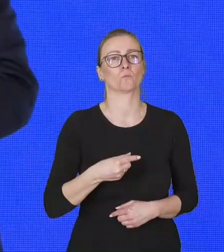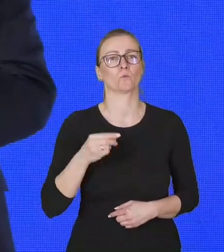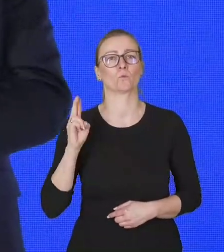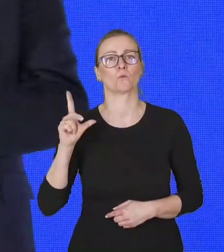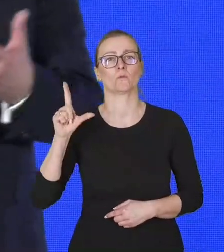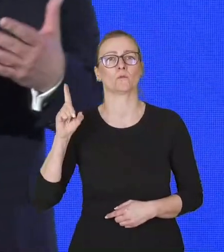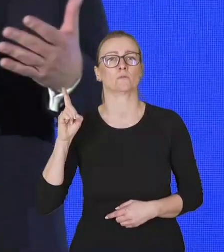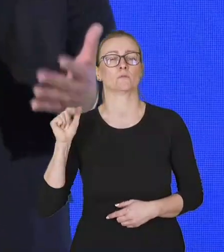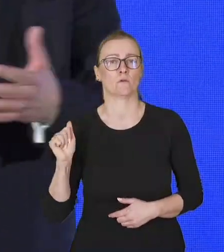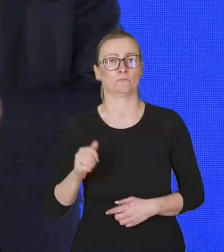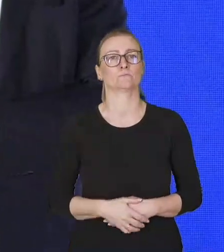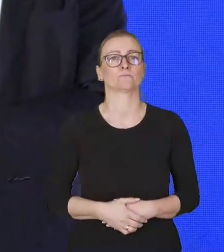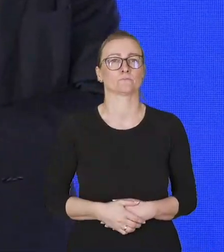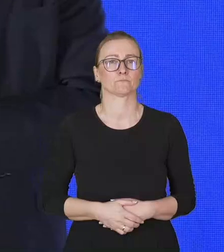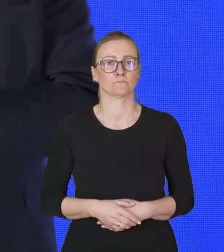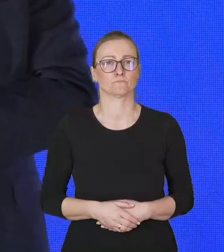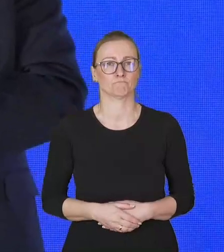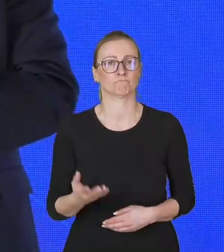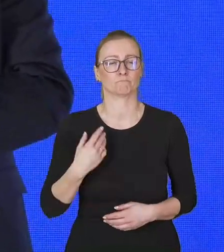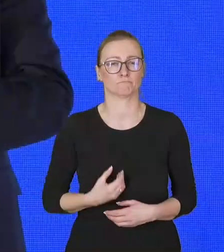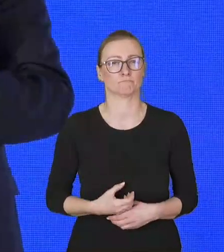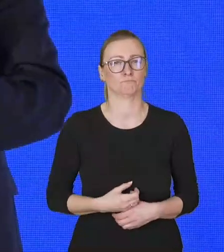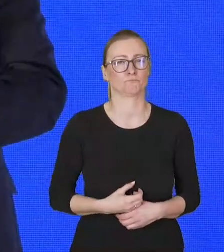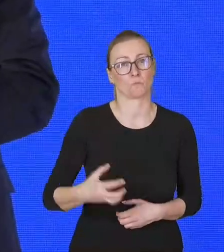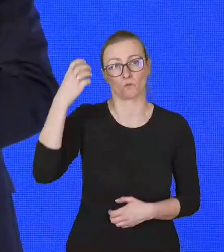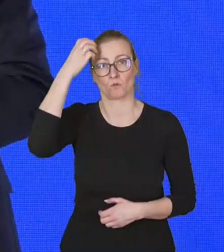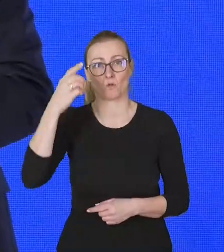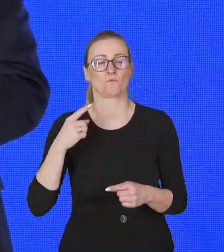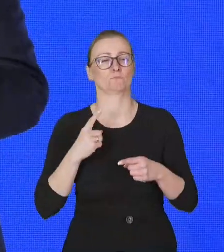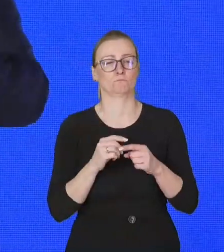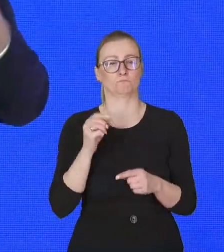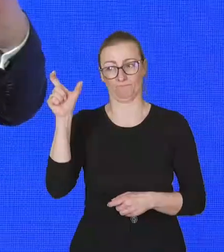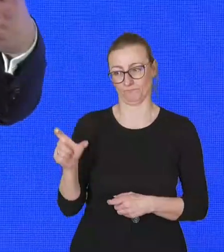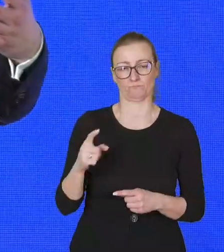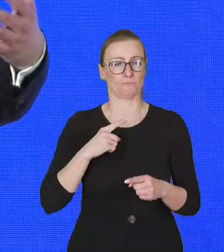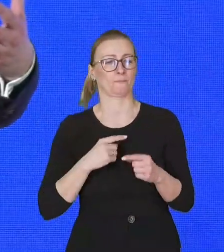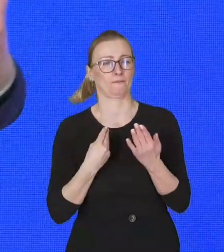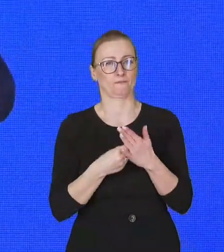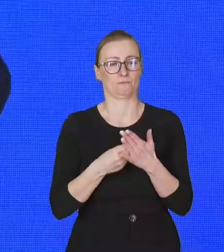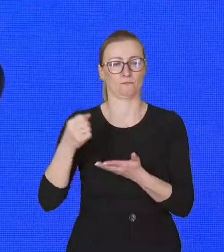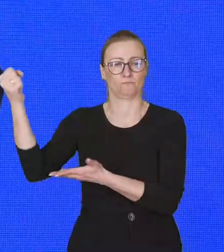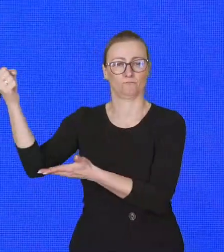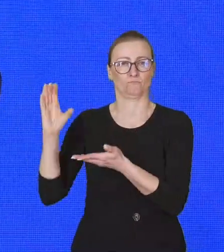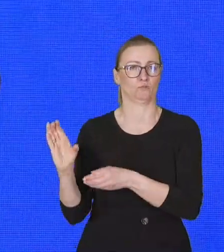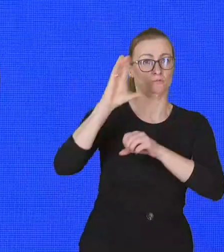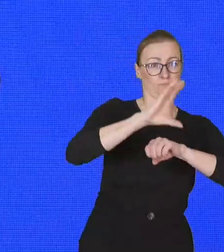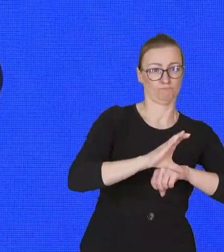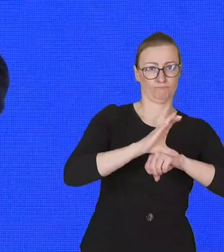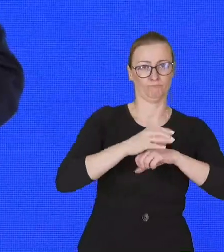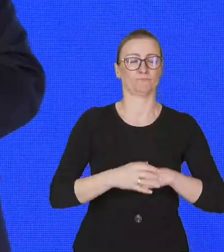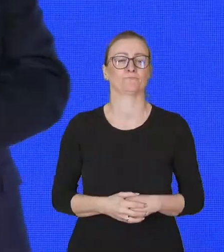Policy to run this show today in the afternoon, to chair the session, to ignite the